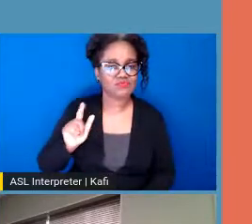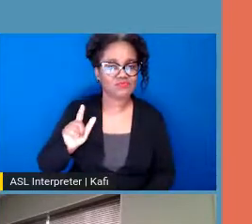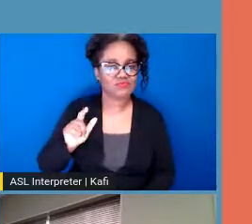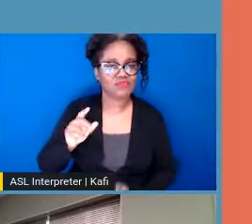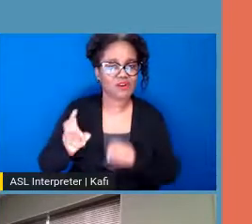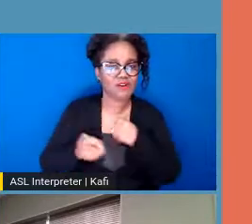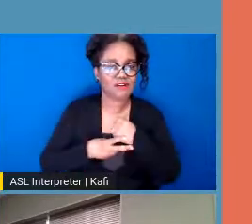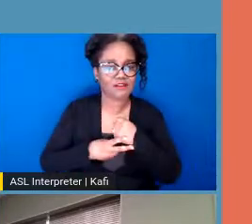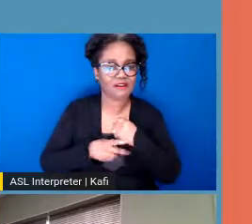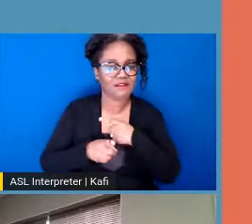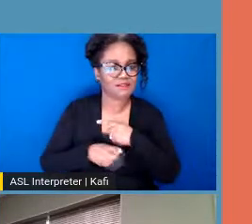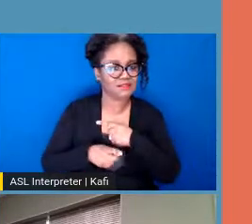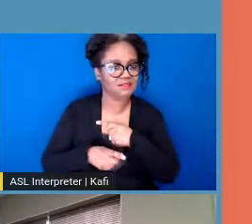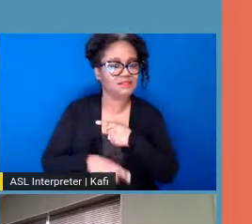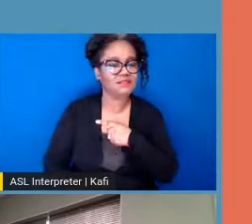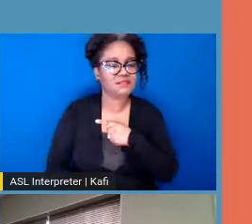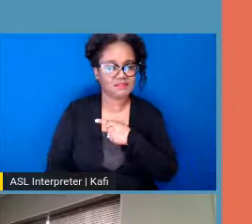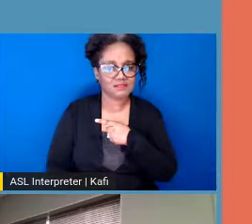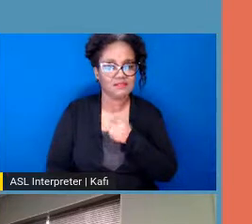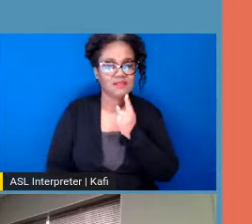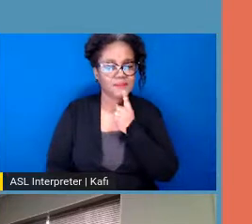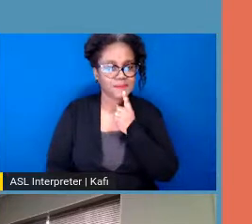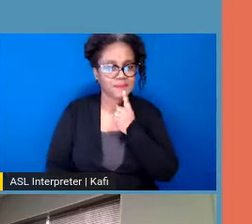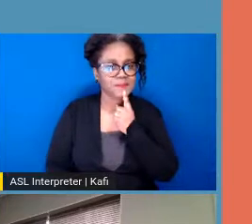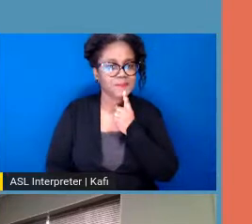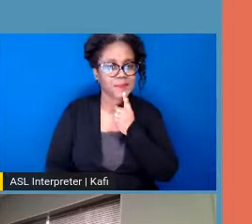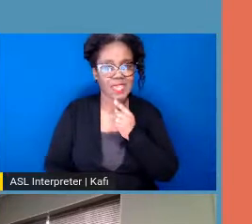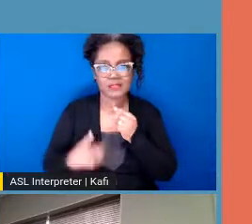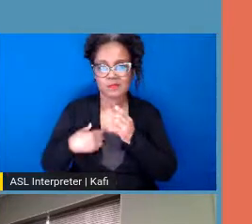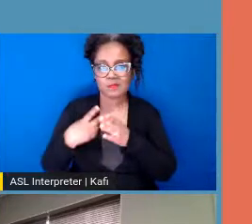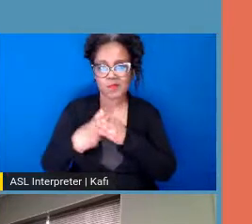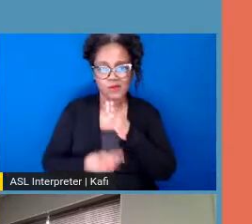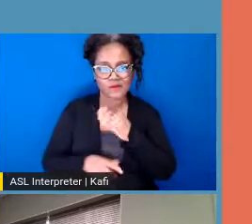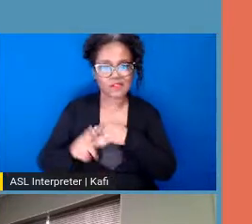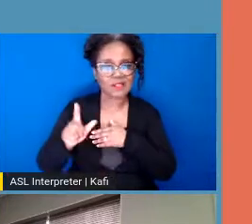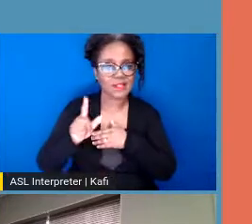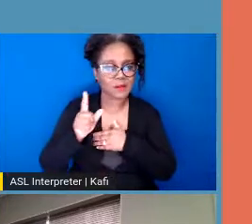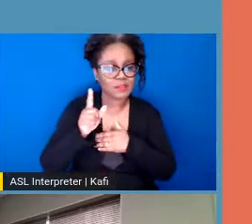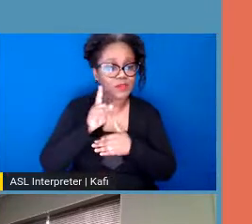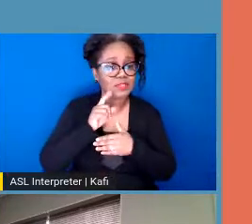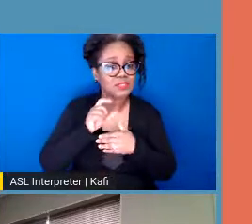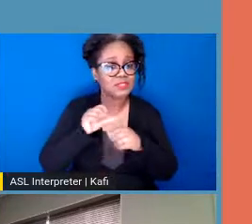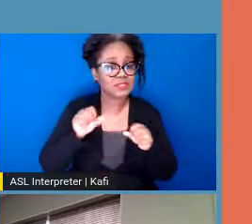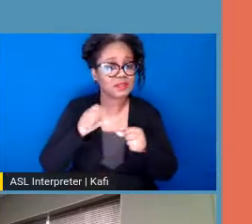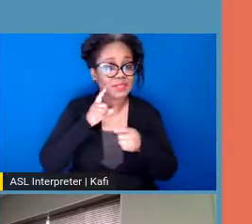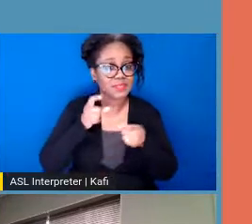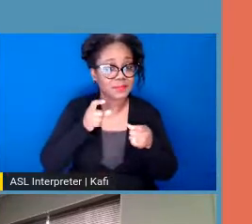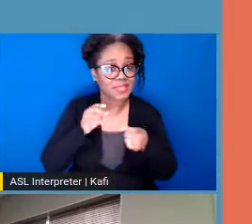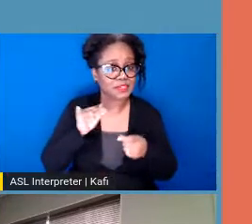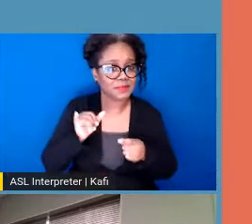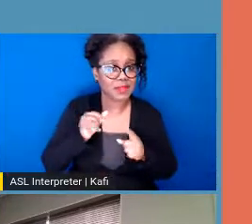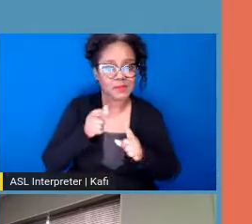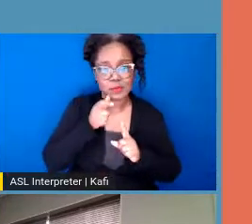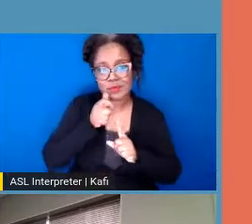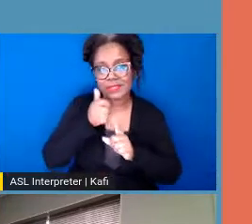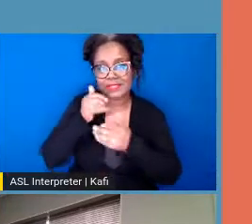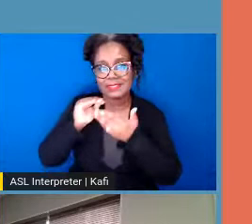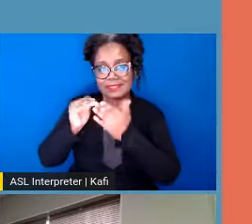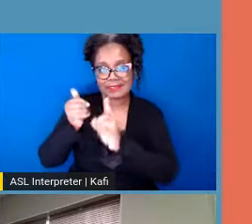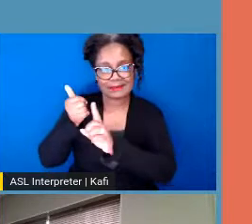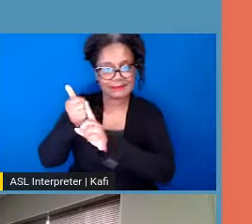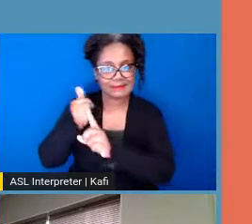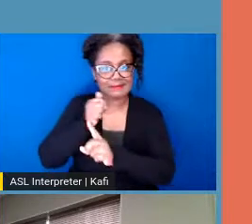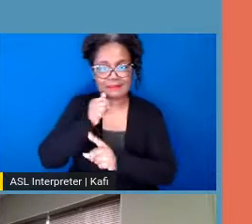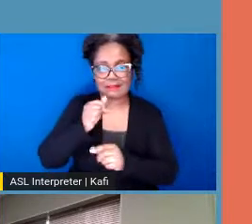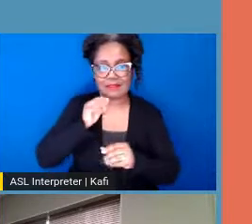here. And both the library system is managed, I think, by the city, so not by the museum. And the digital archives,